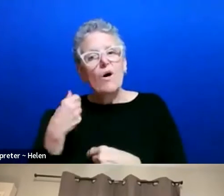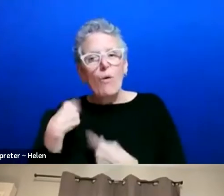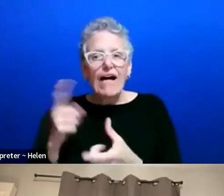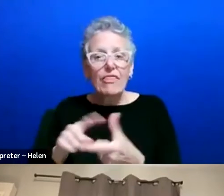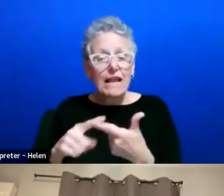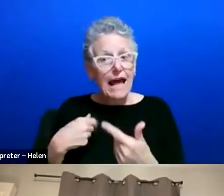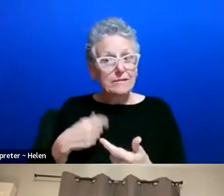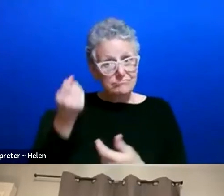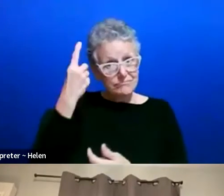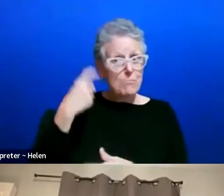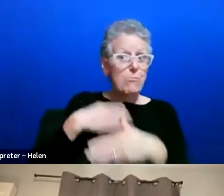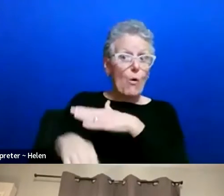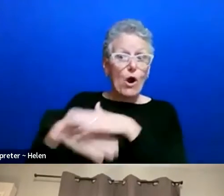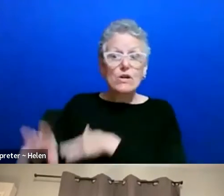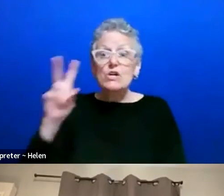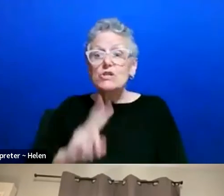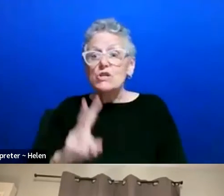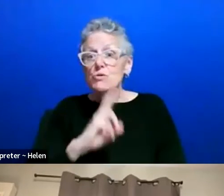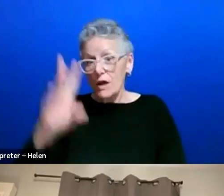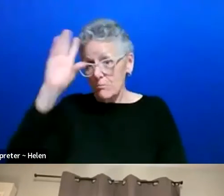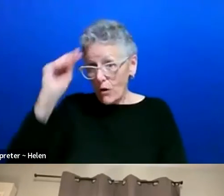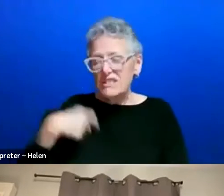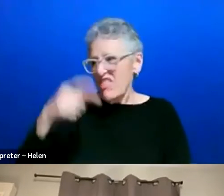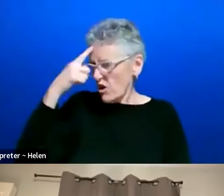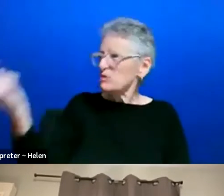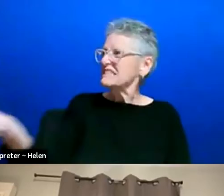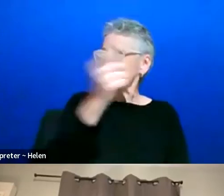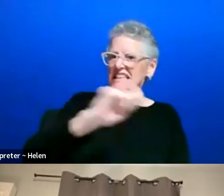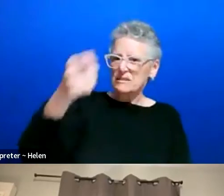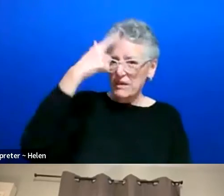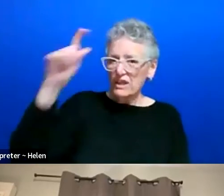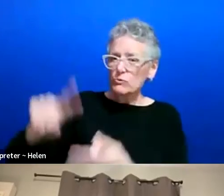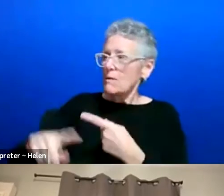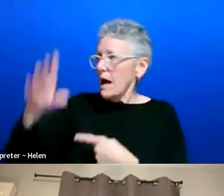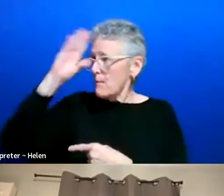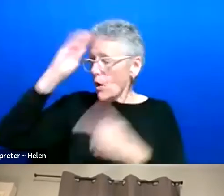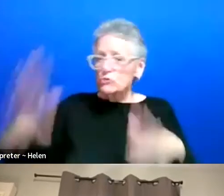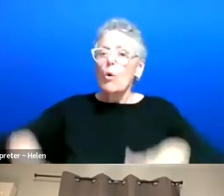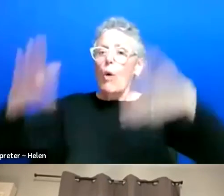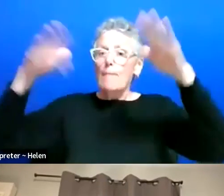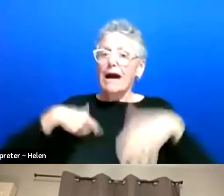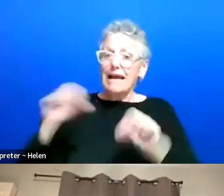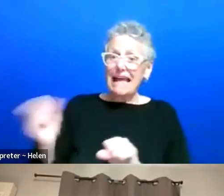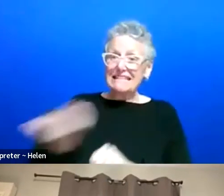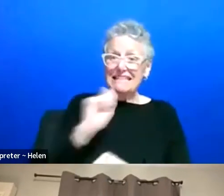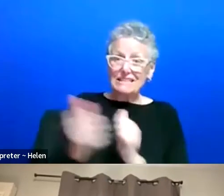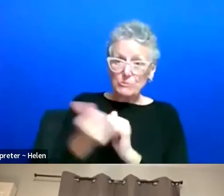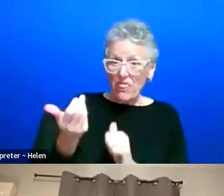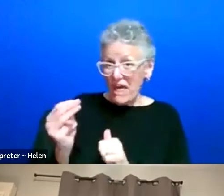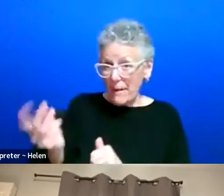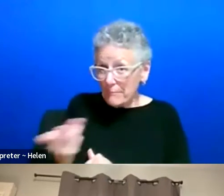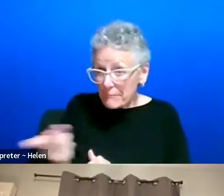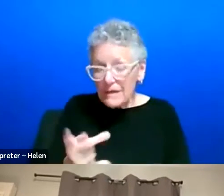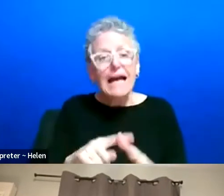tennis would be fun because then when they get older, I can play tennis with them. And so I was playing tennis for a while, and then